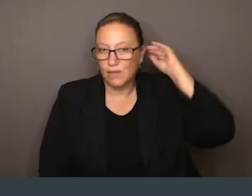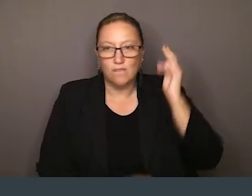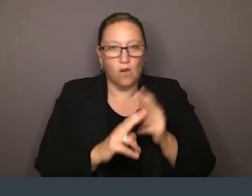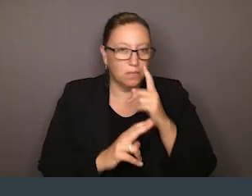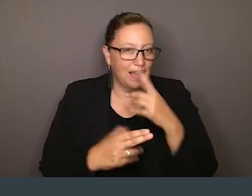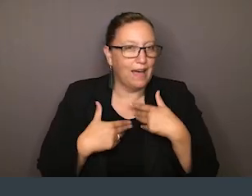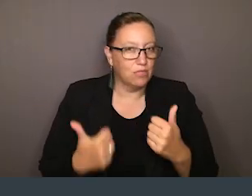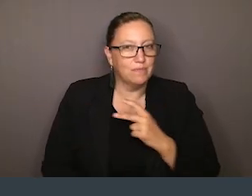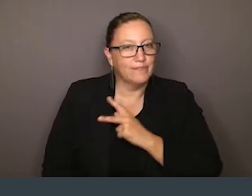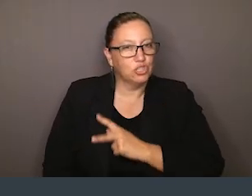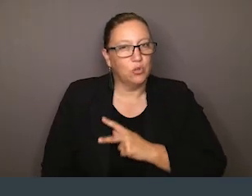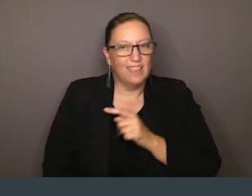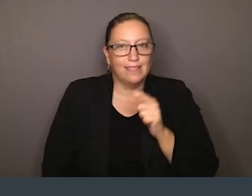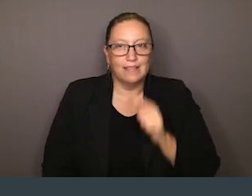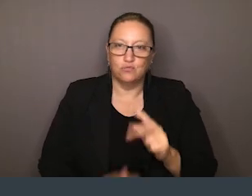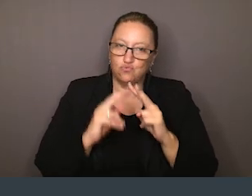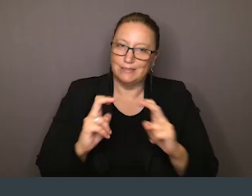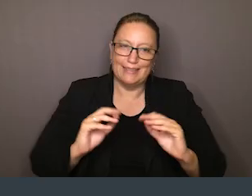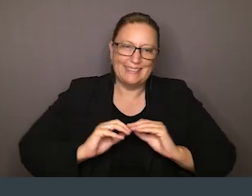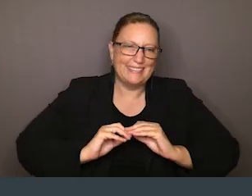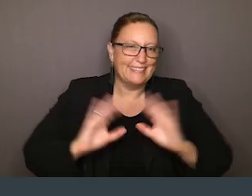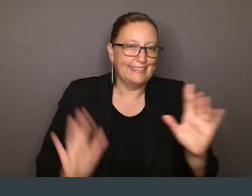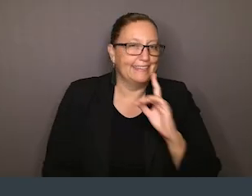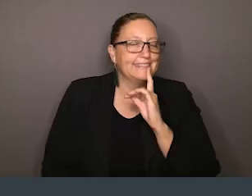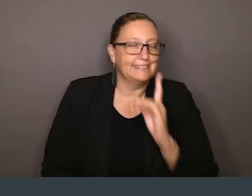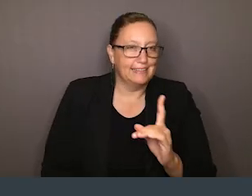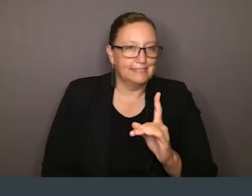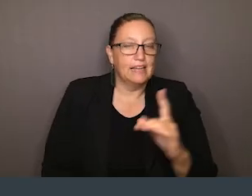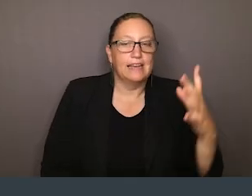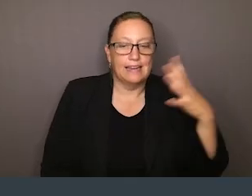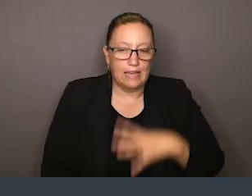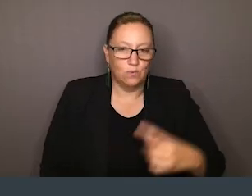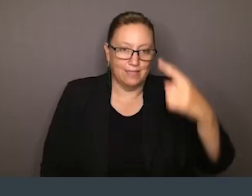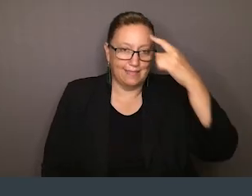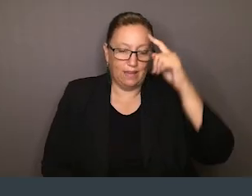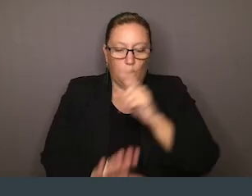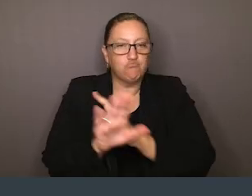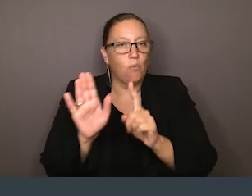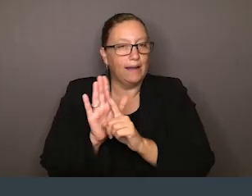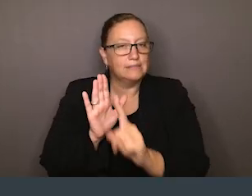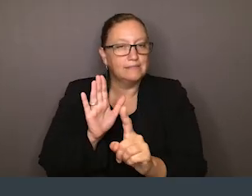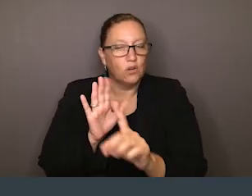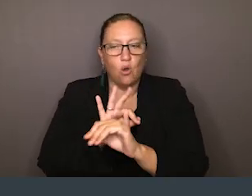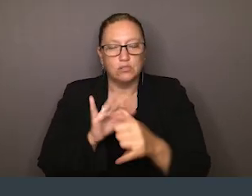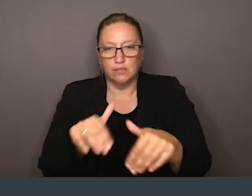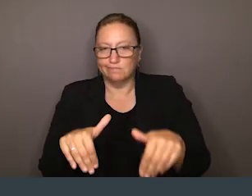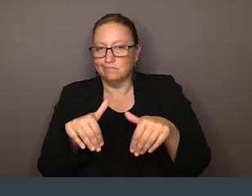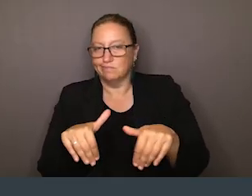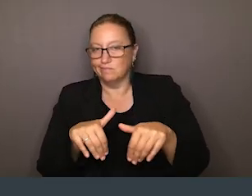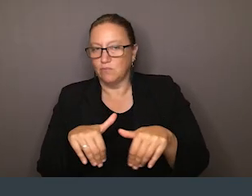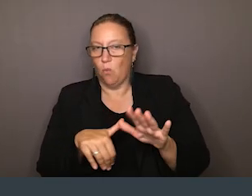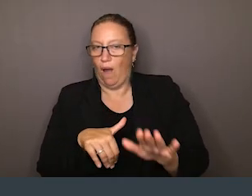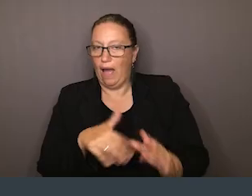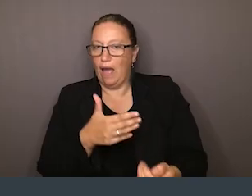health professionals, this research is a clear call to think proactively about mental health